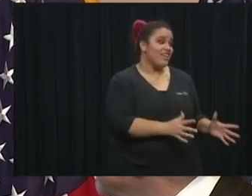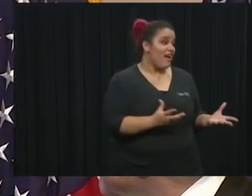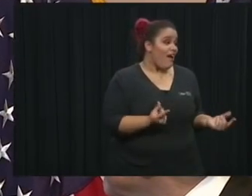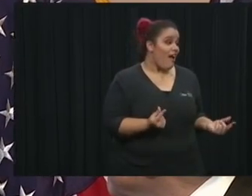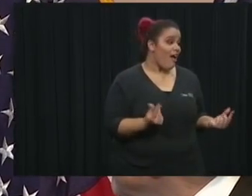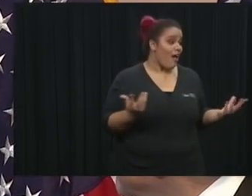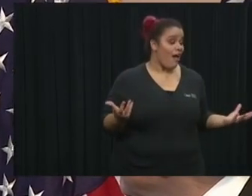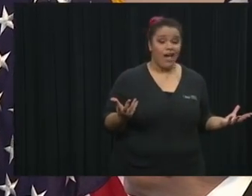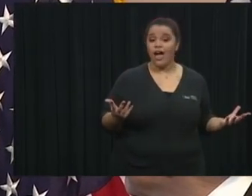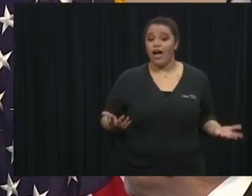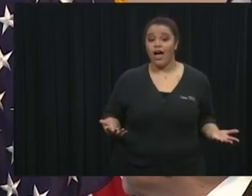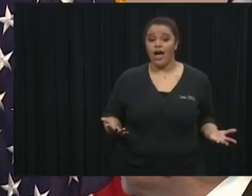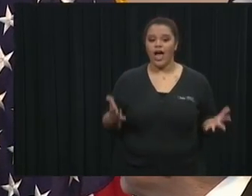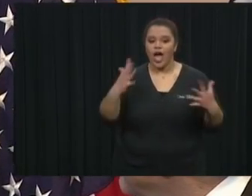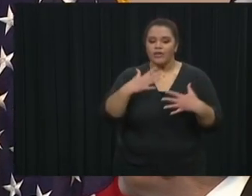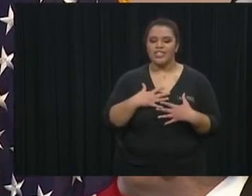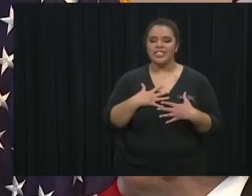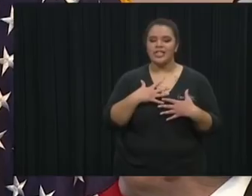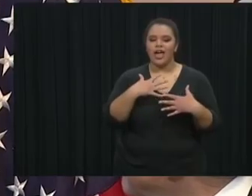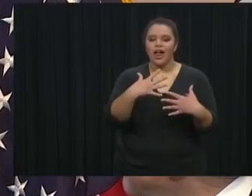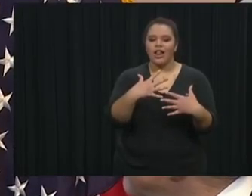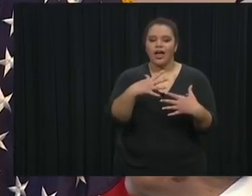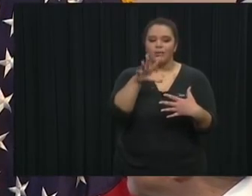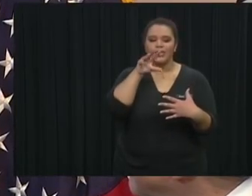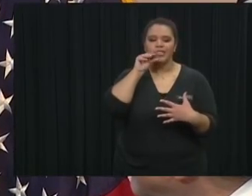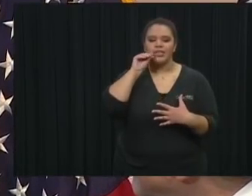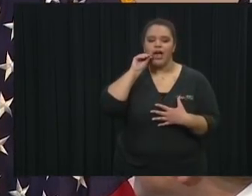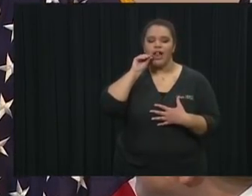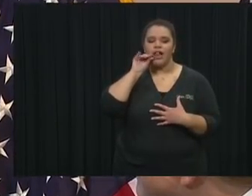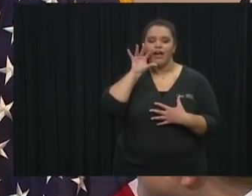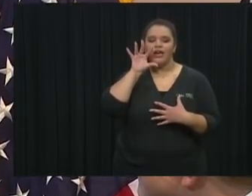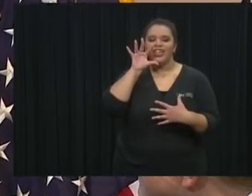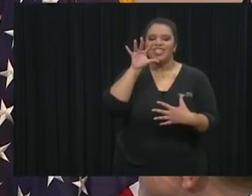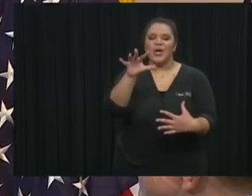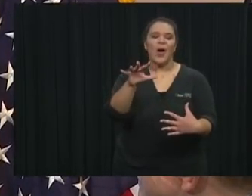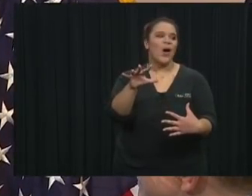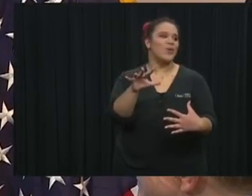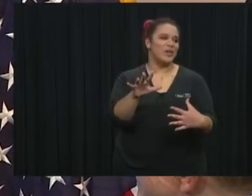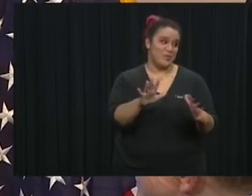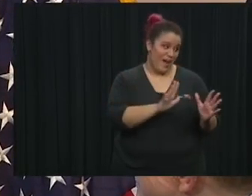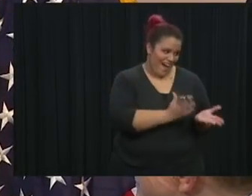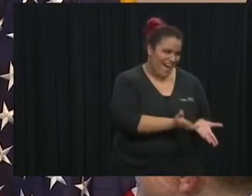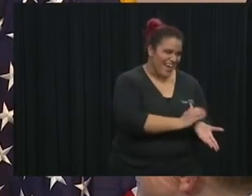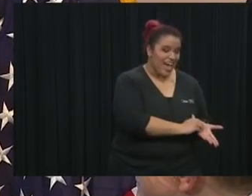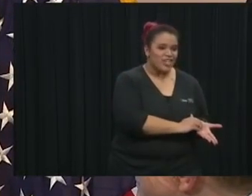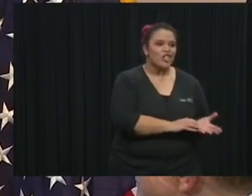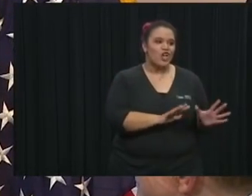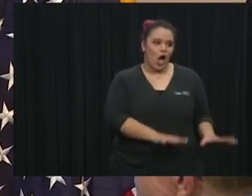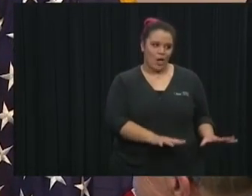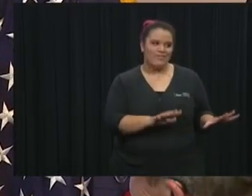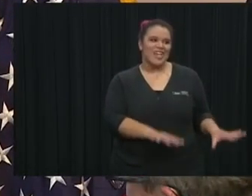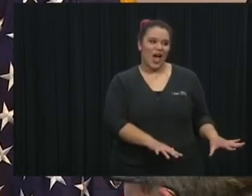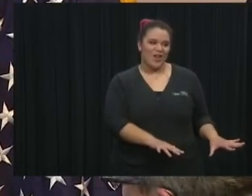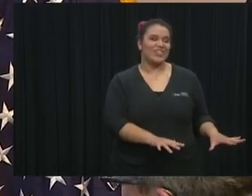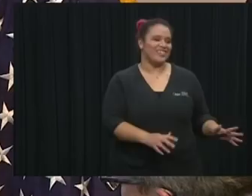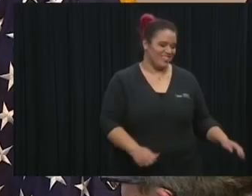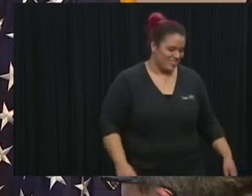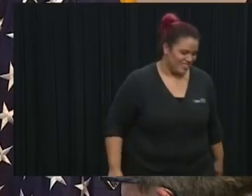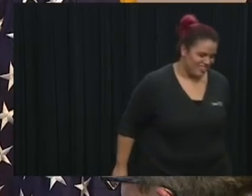it, yeah. Inhale, exhale, breathe slowly, calm